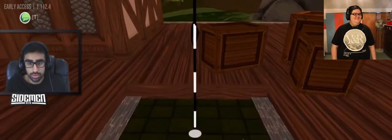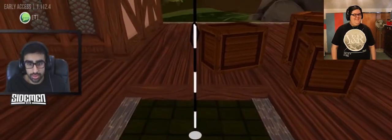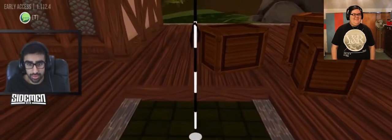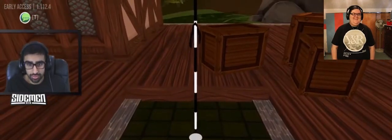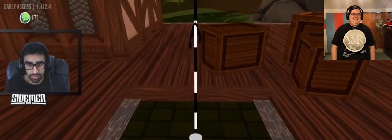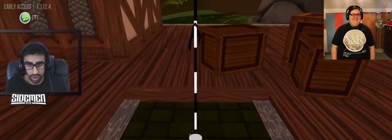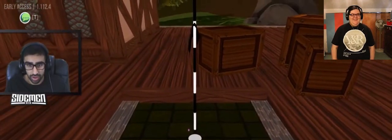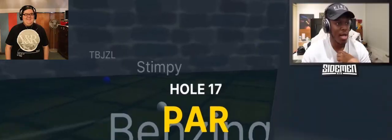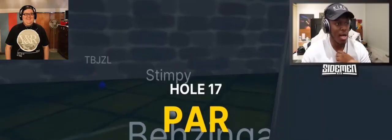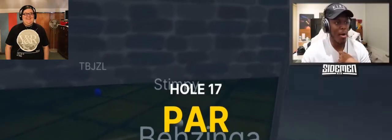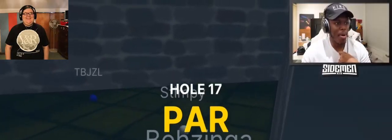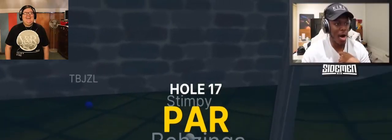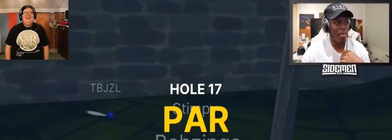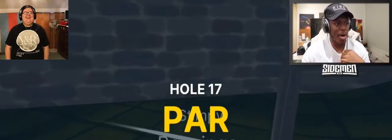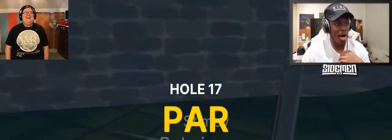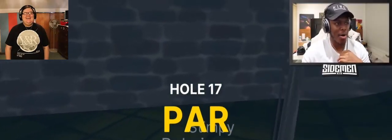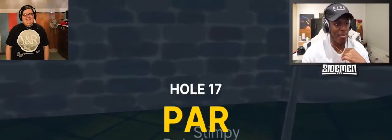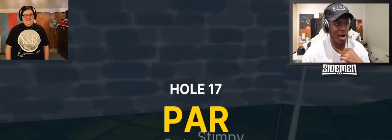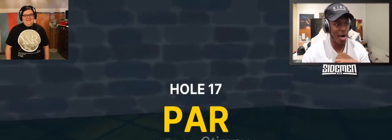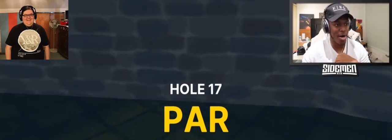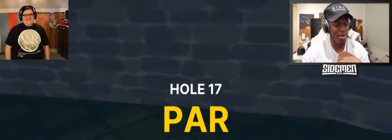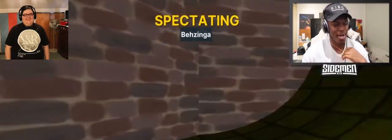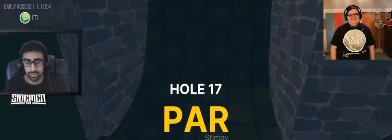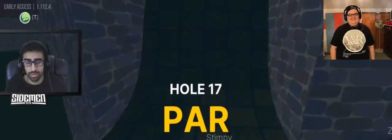Bounce, guys.